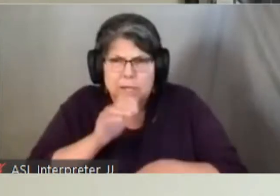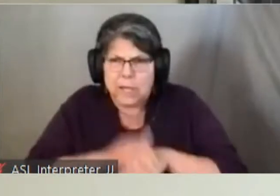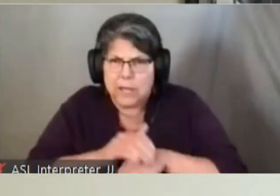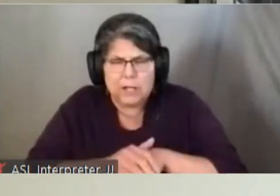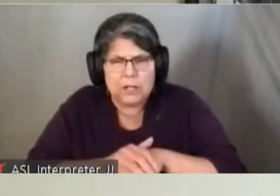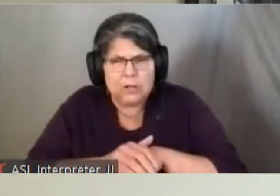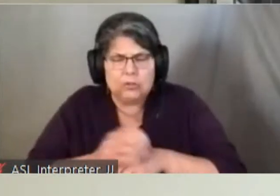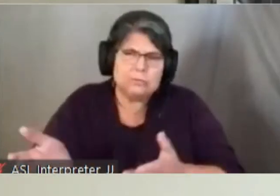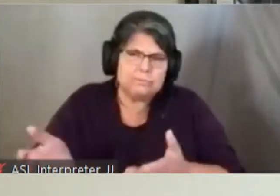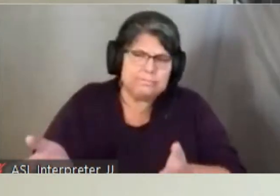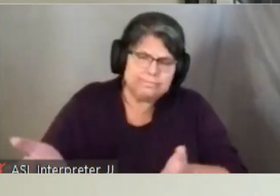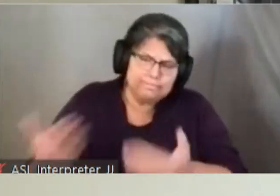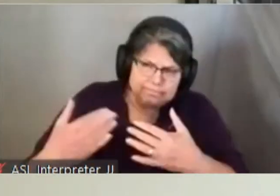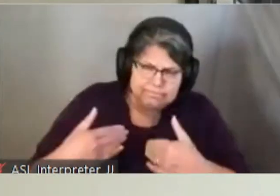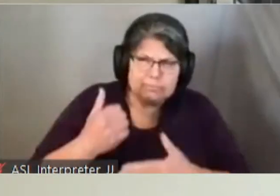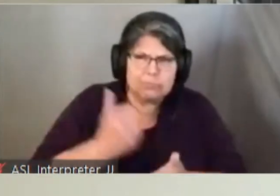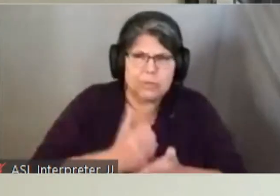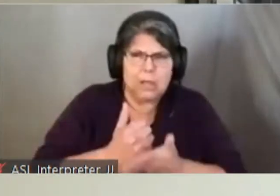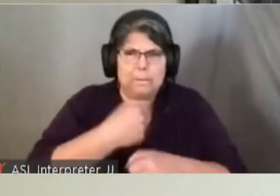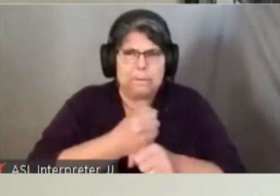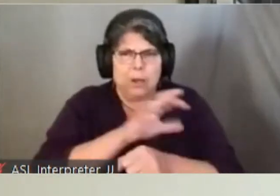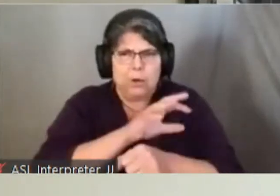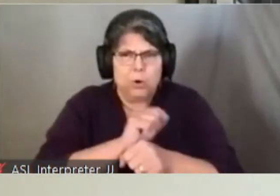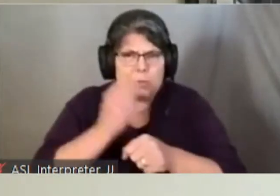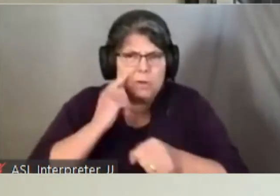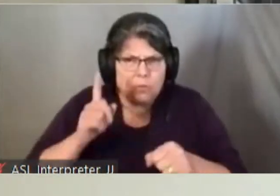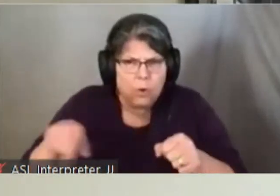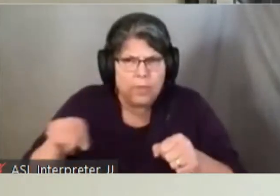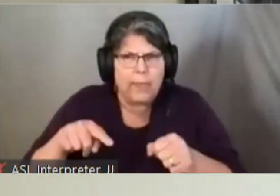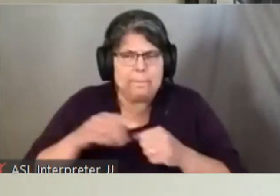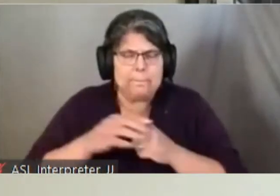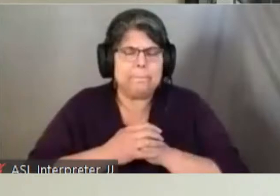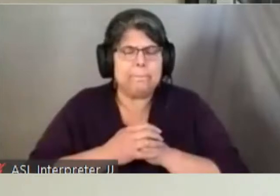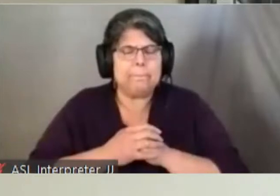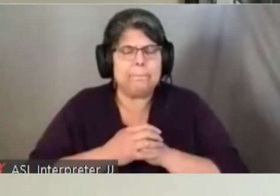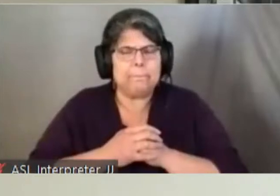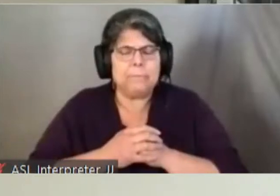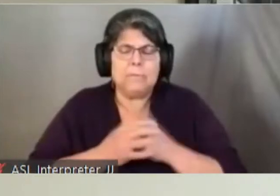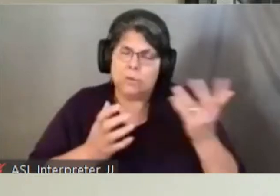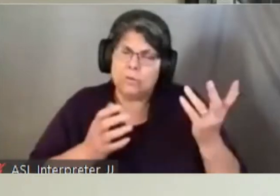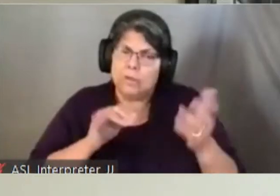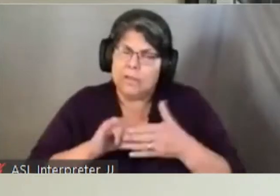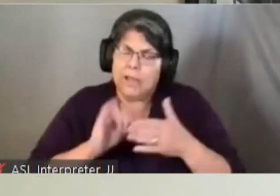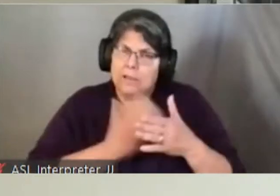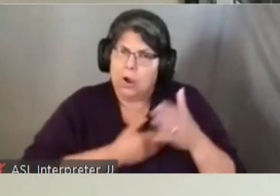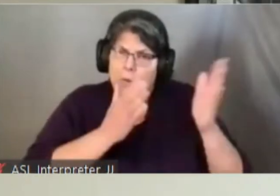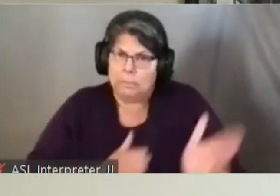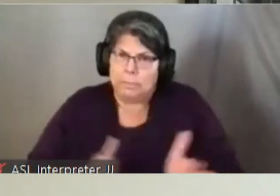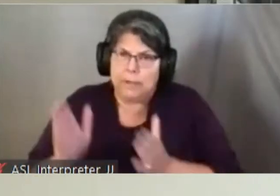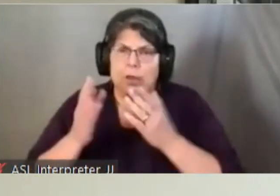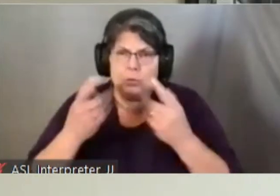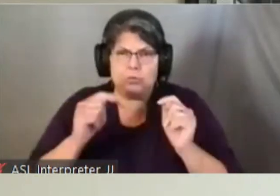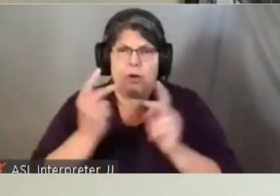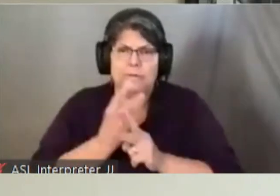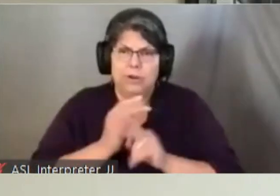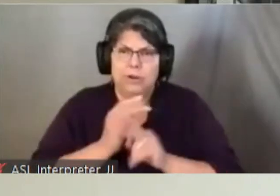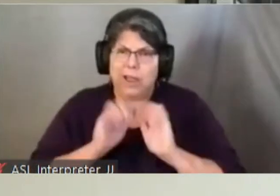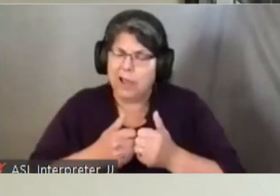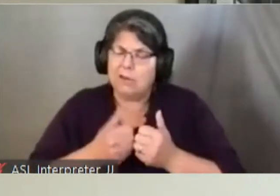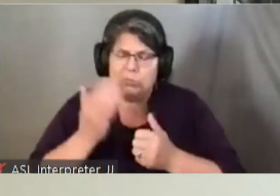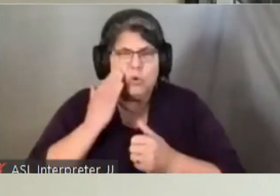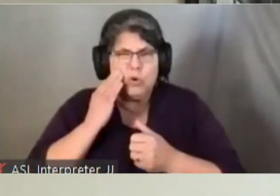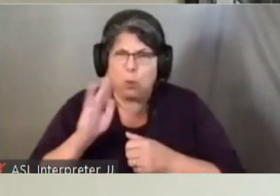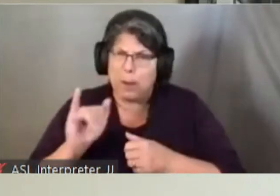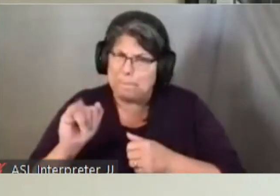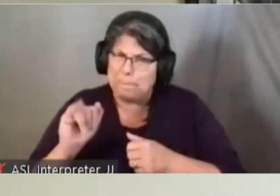their appointments with them for them. And so we have that on the agenda. We're trying to look at doing that. It is a big problem, and